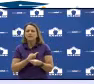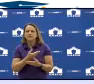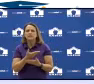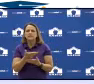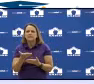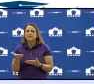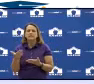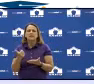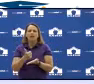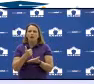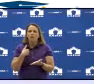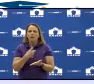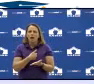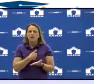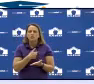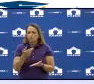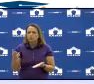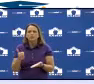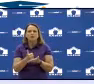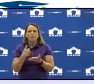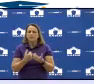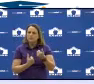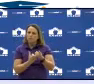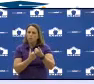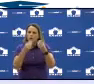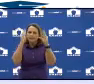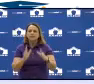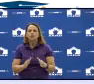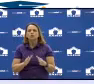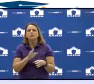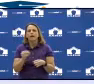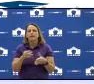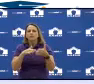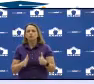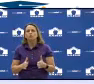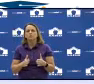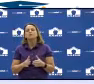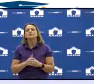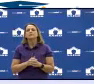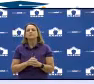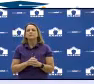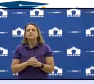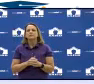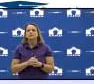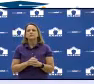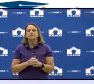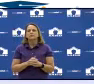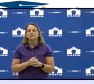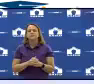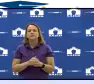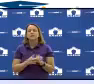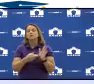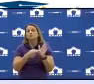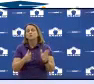resources to be able to support the work of our teachers and our students. And one of them is, as Trustee Sorensen